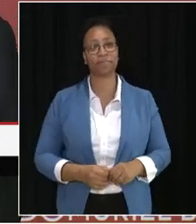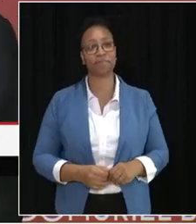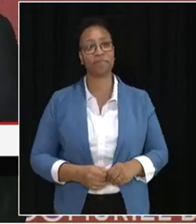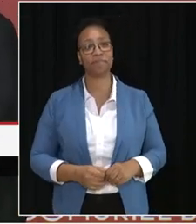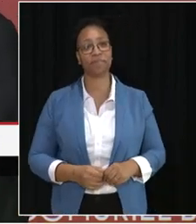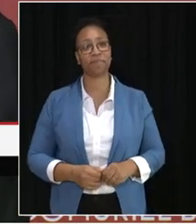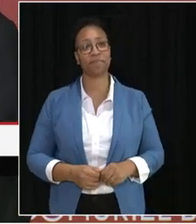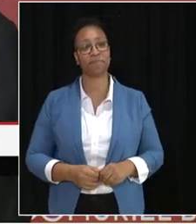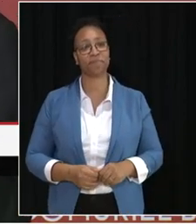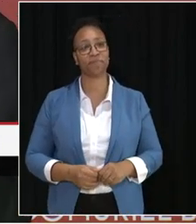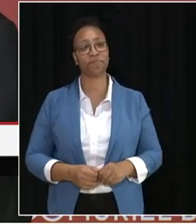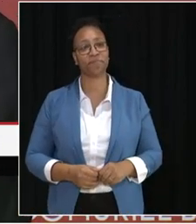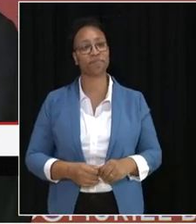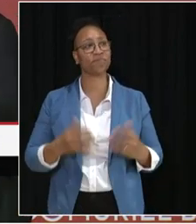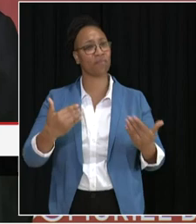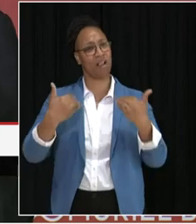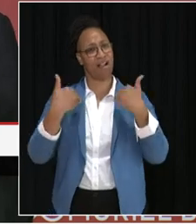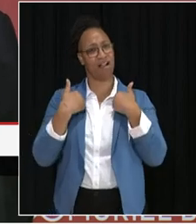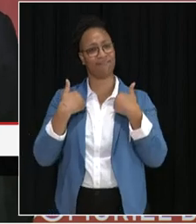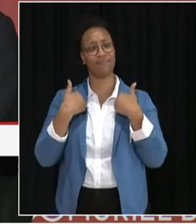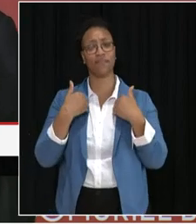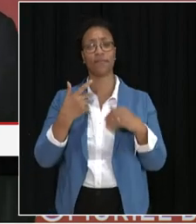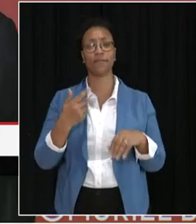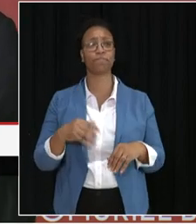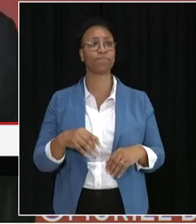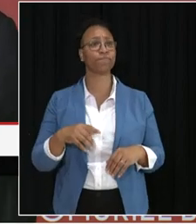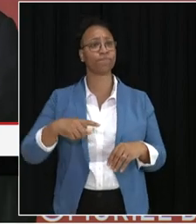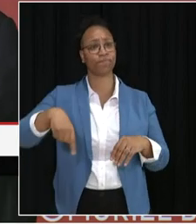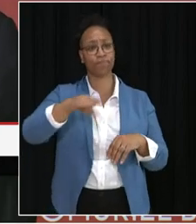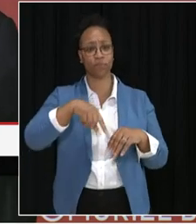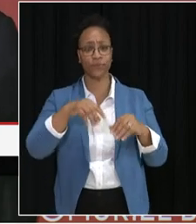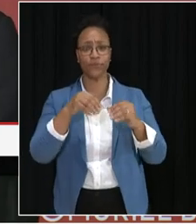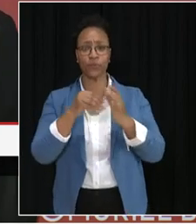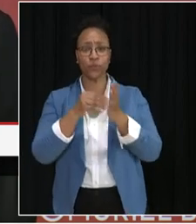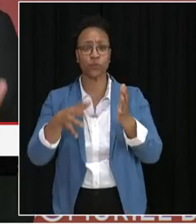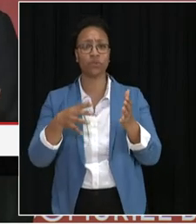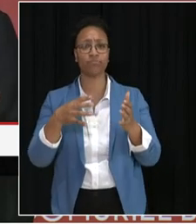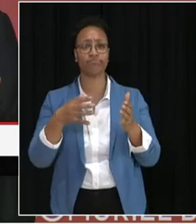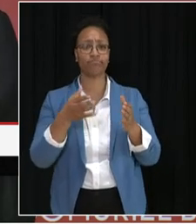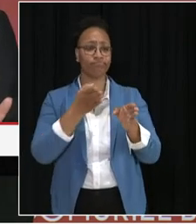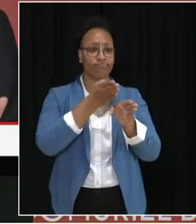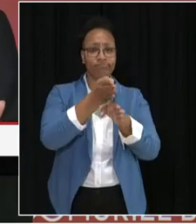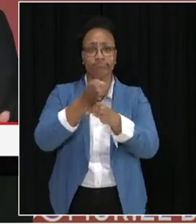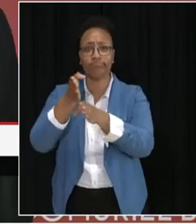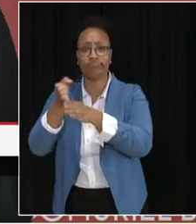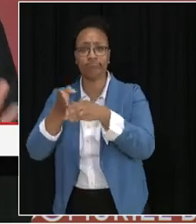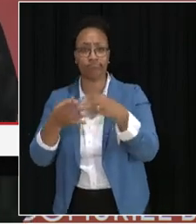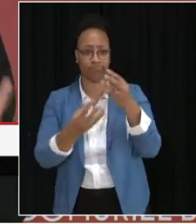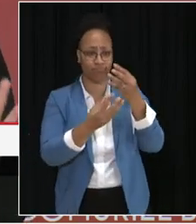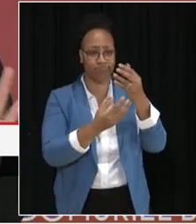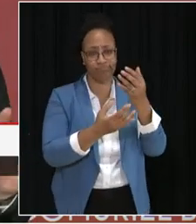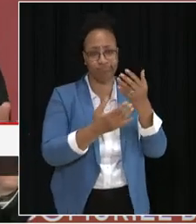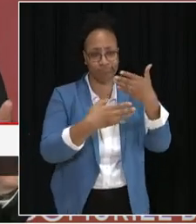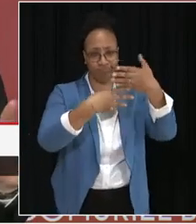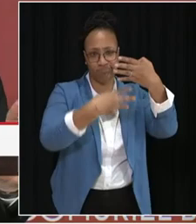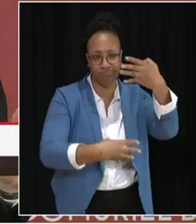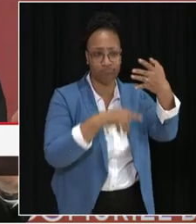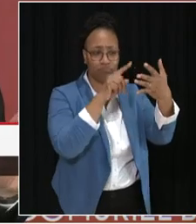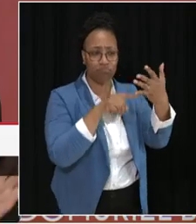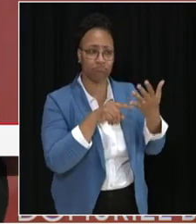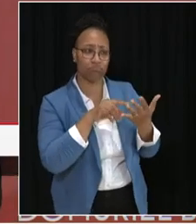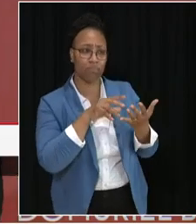and poor communities finishing a BA degree of any program directed at high school students.